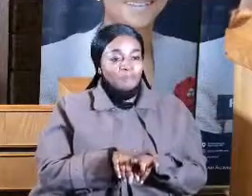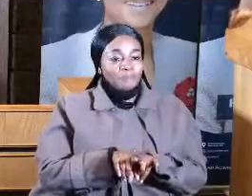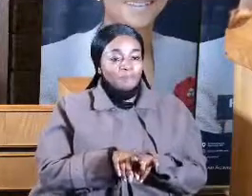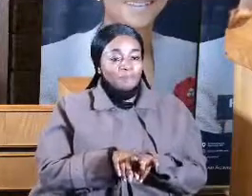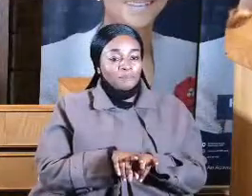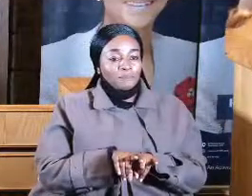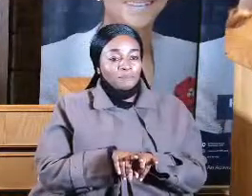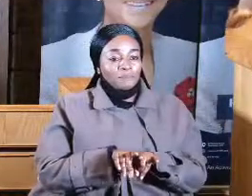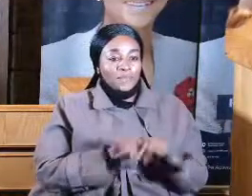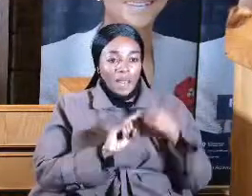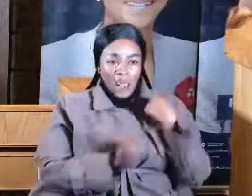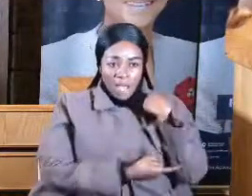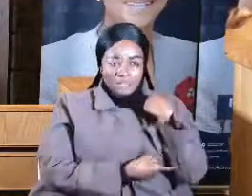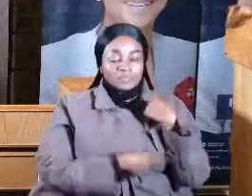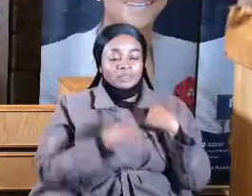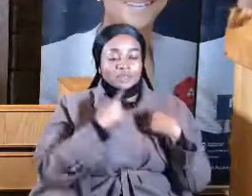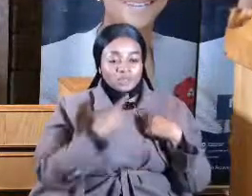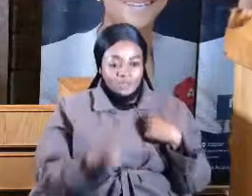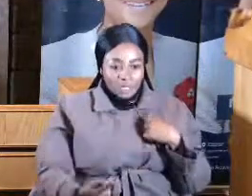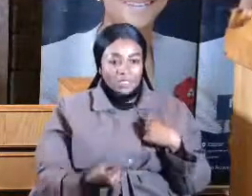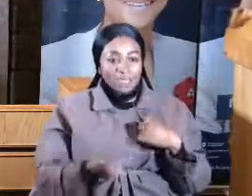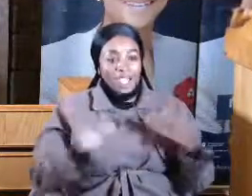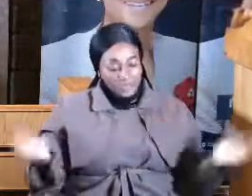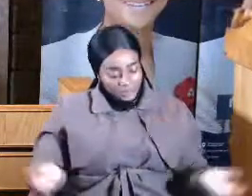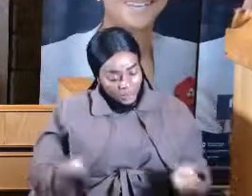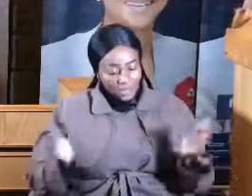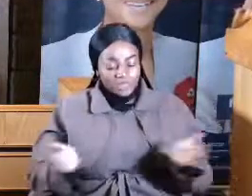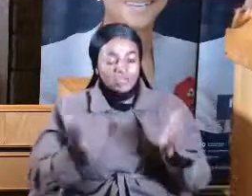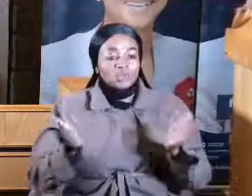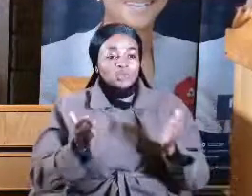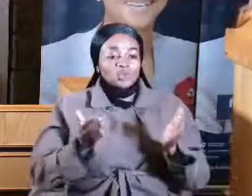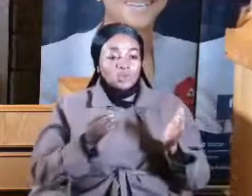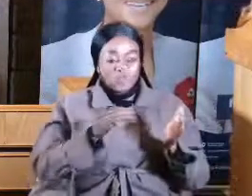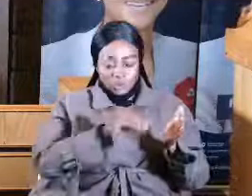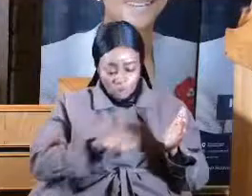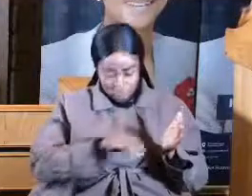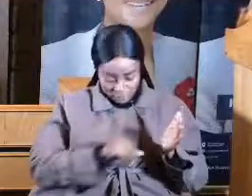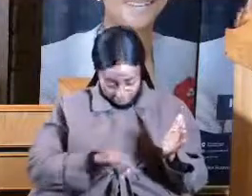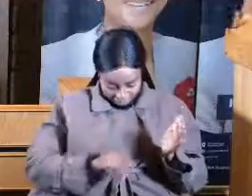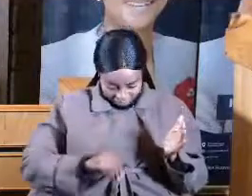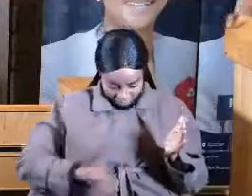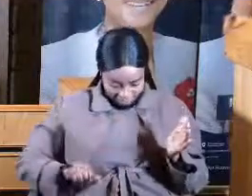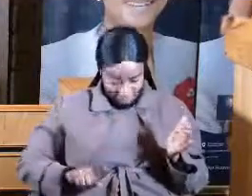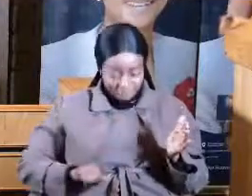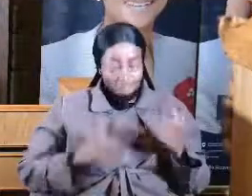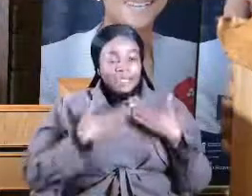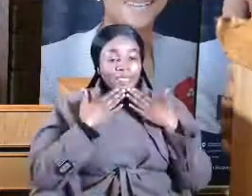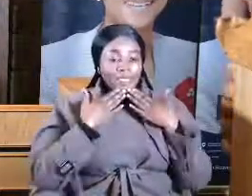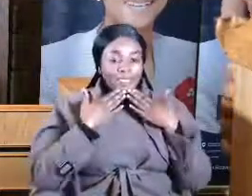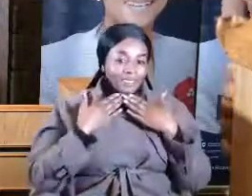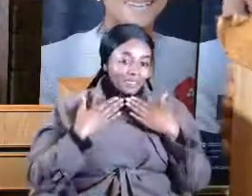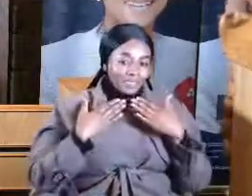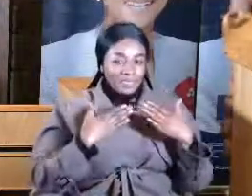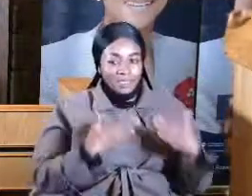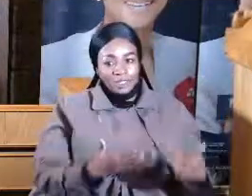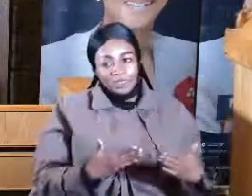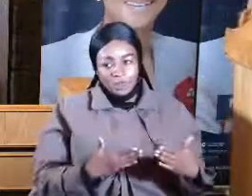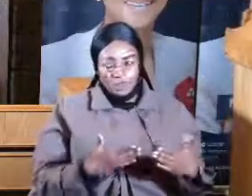in your last statement to say, I encourage you, Lima Miro. Thank you very much.